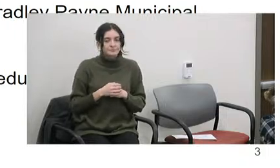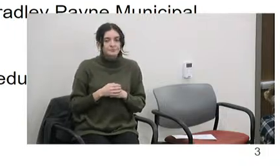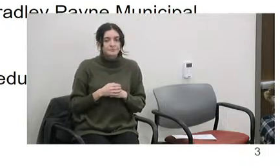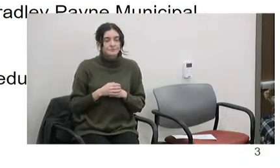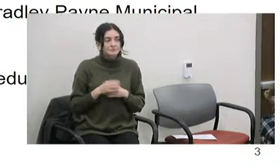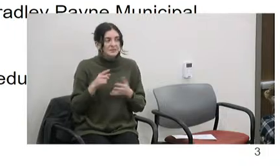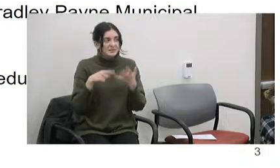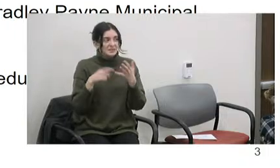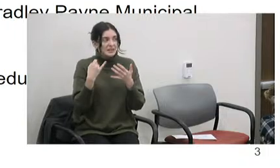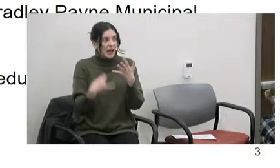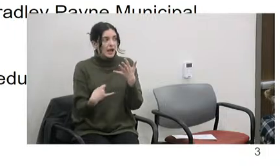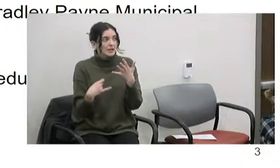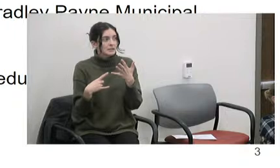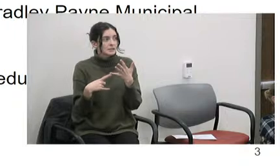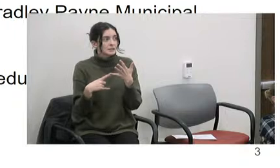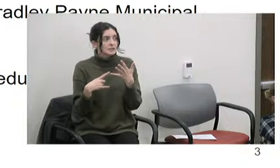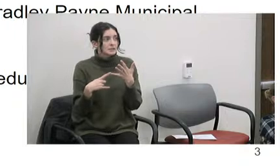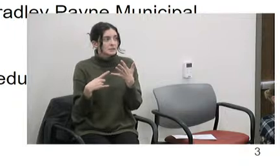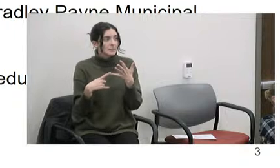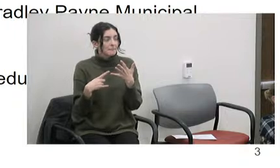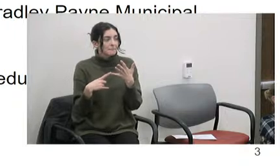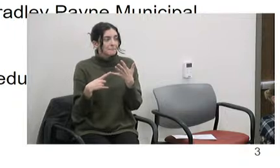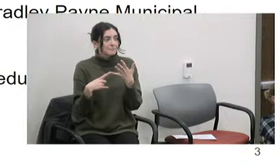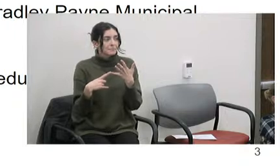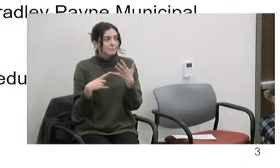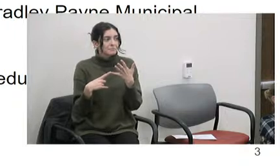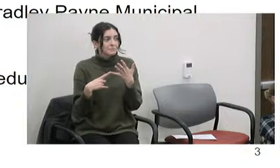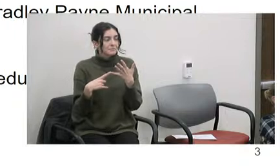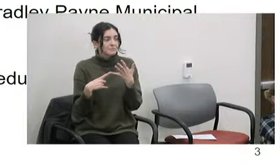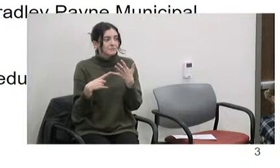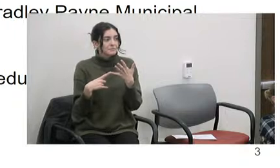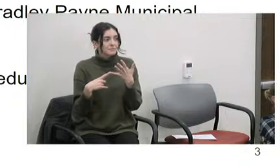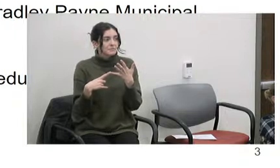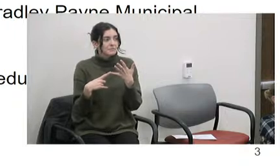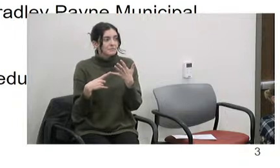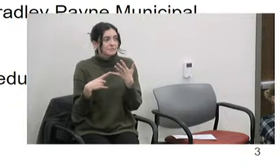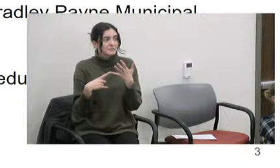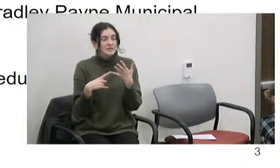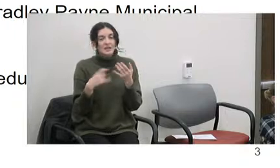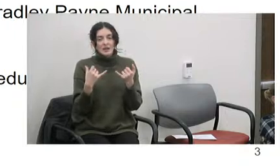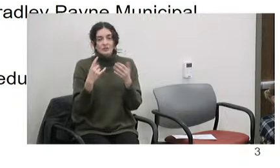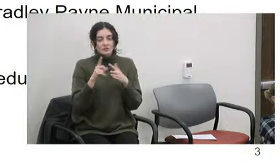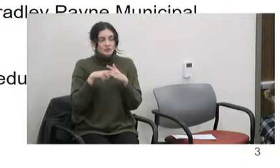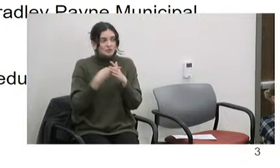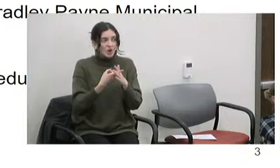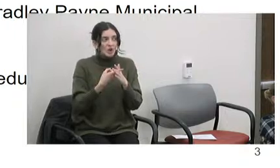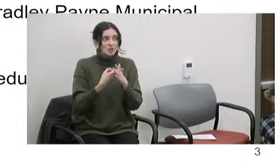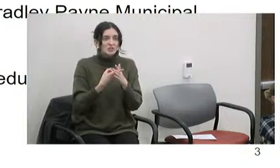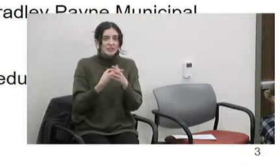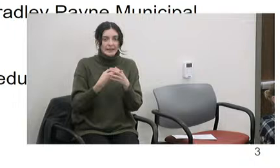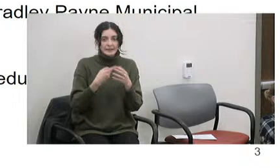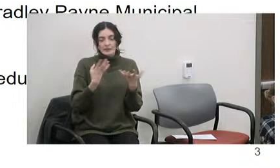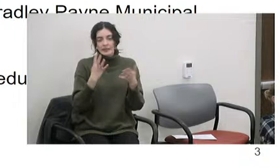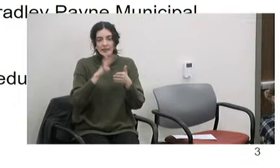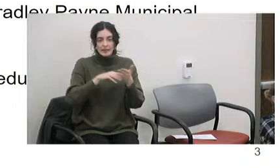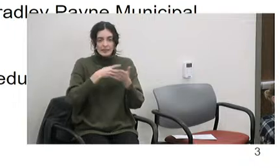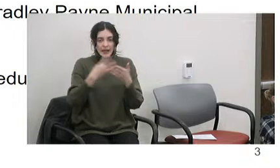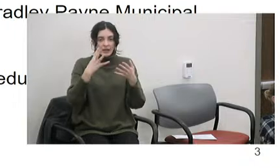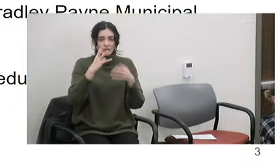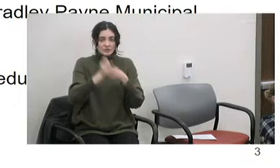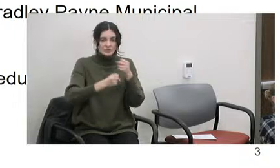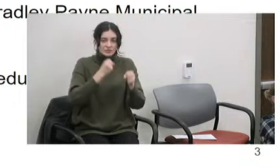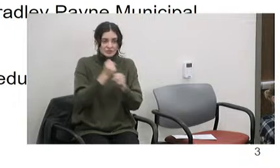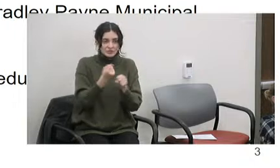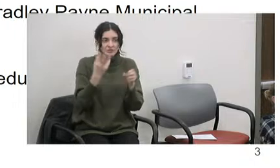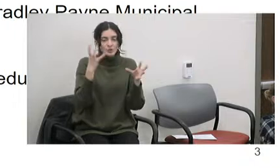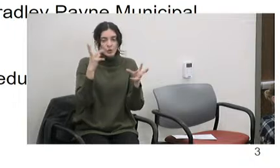And then finally, we are processing beginning calendar year and closing procedures, where we generate W-2s for our